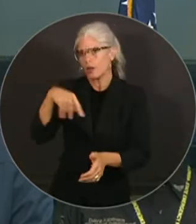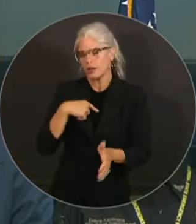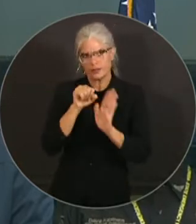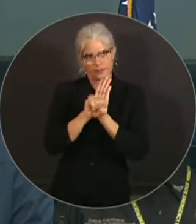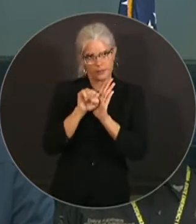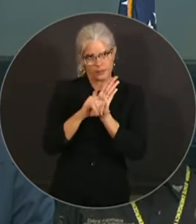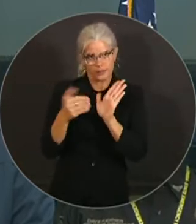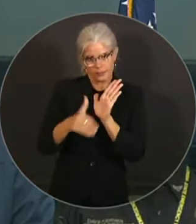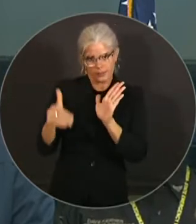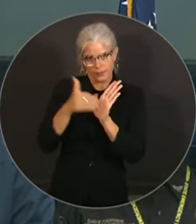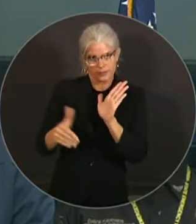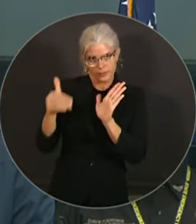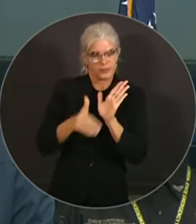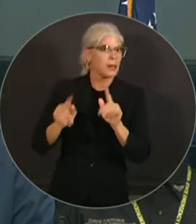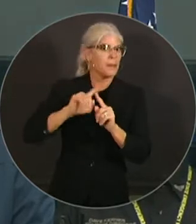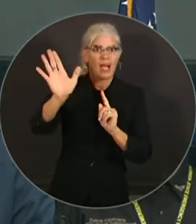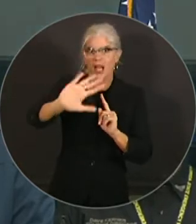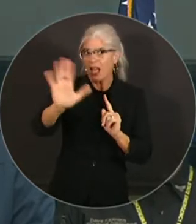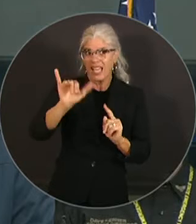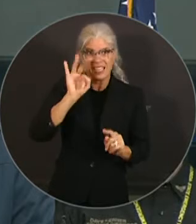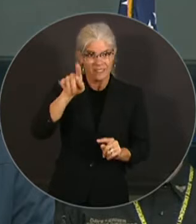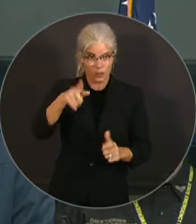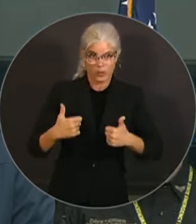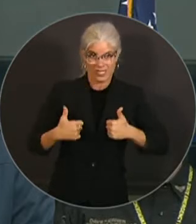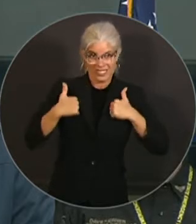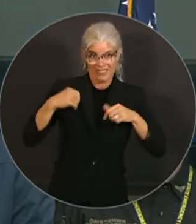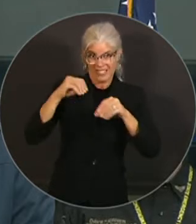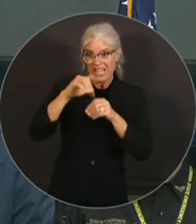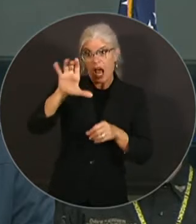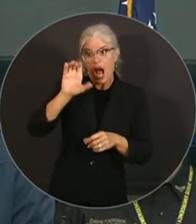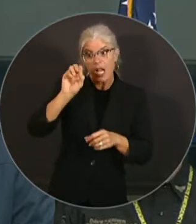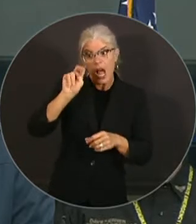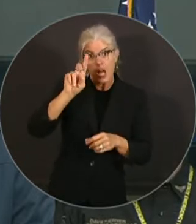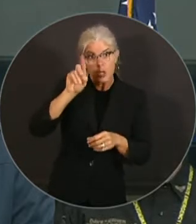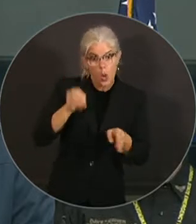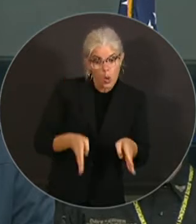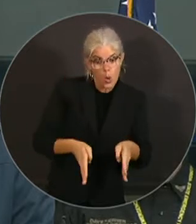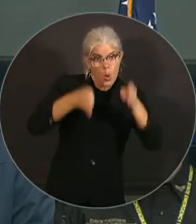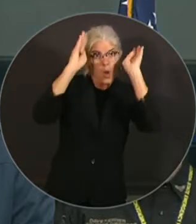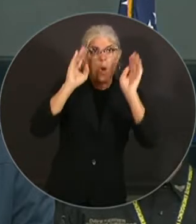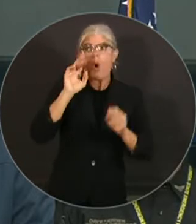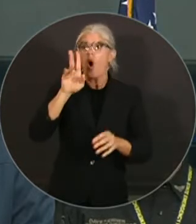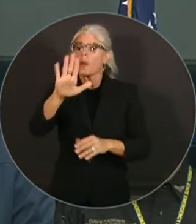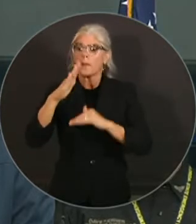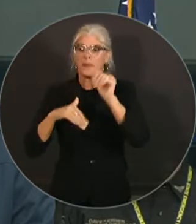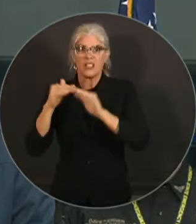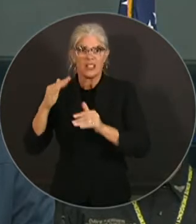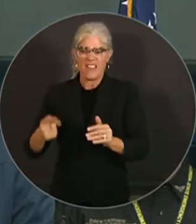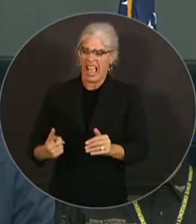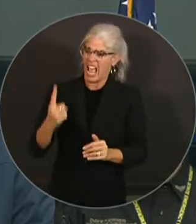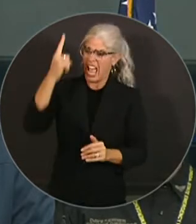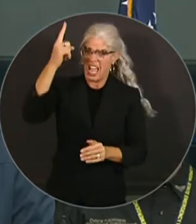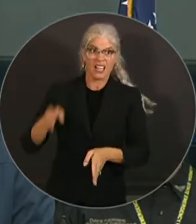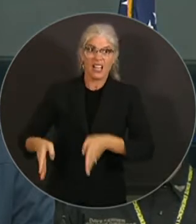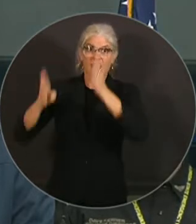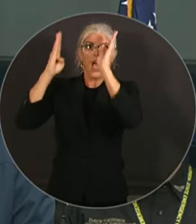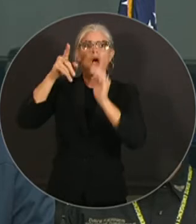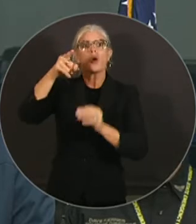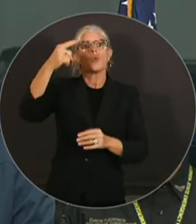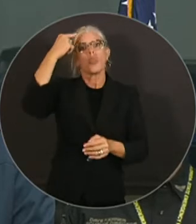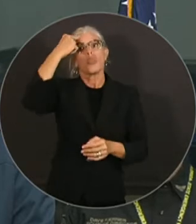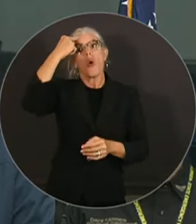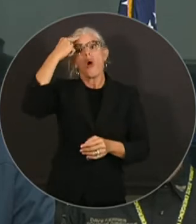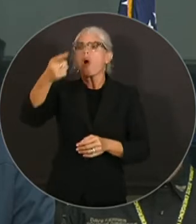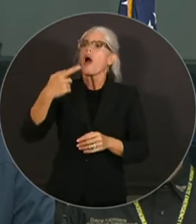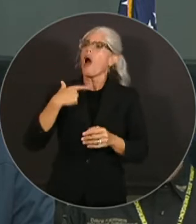in a condo or a high-rise and must evacuate, please evacuate out and not up.